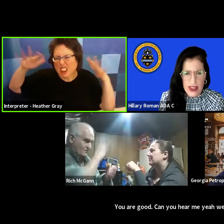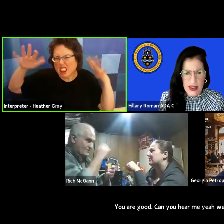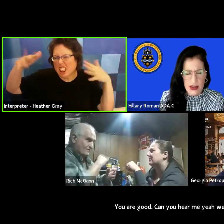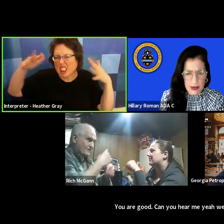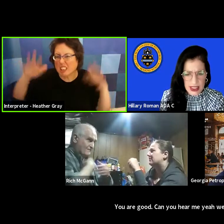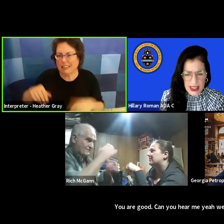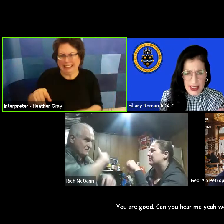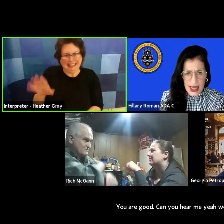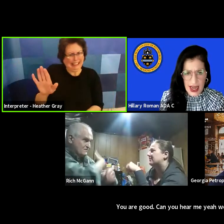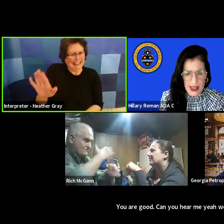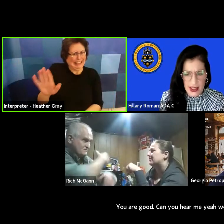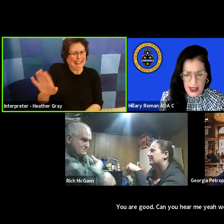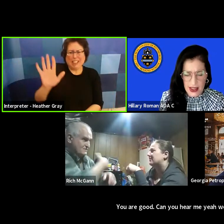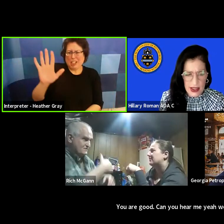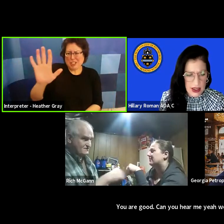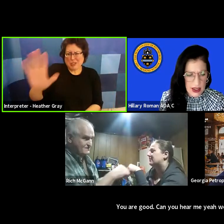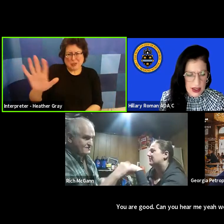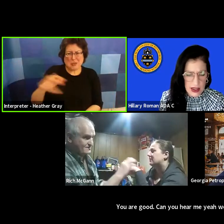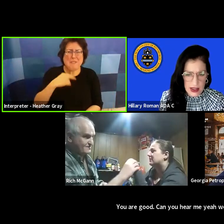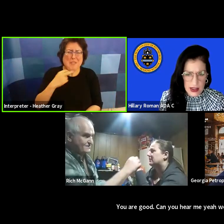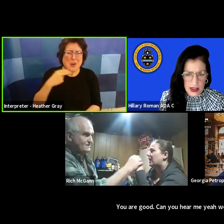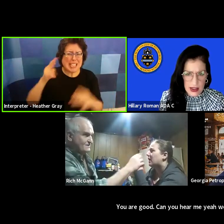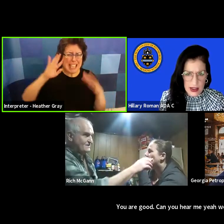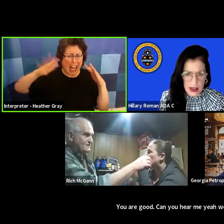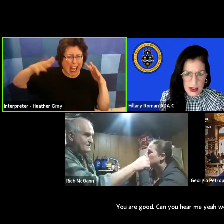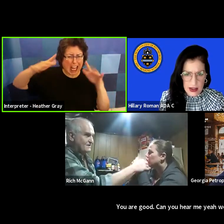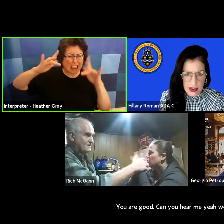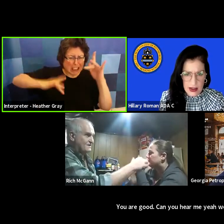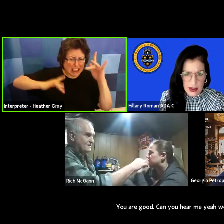Oh, it's a little bit staticky.